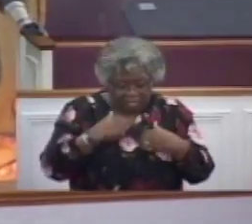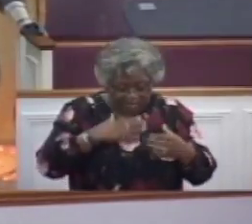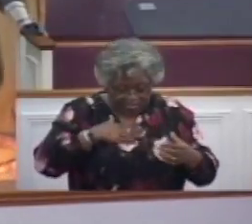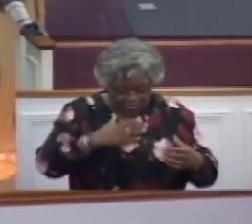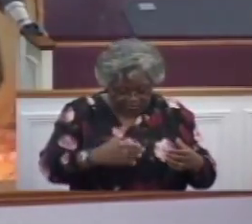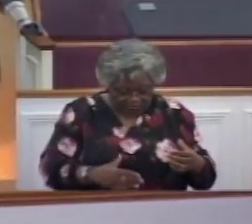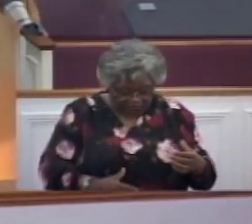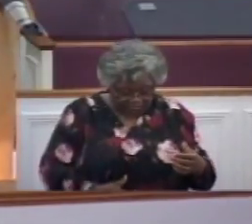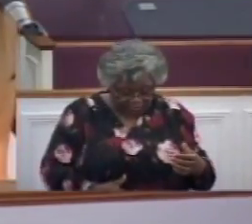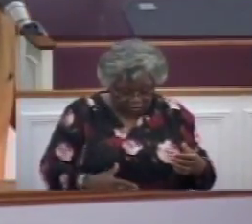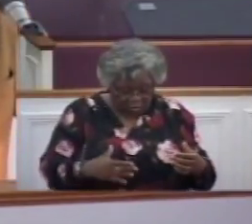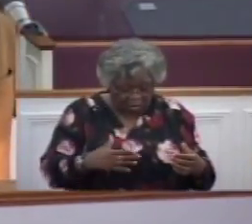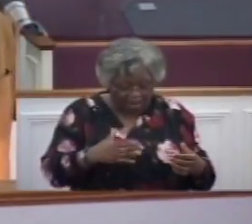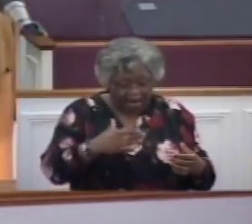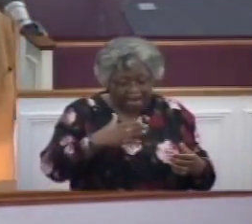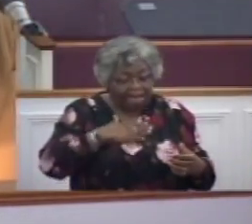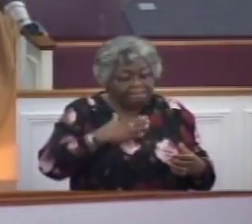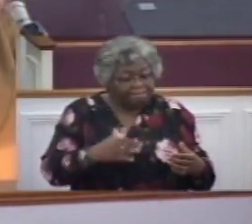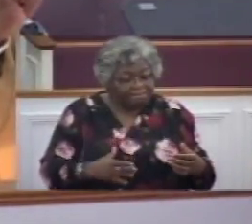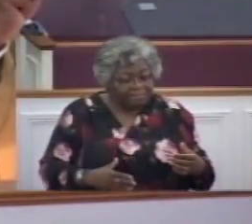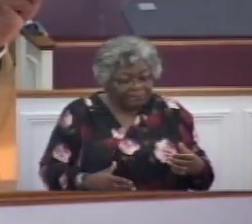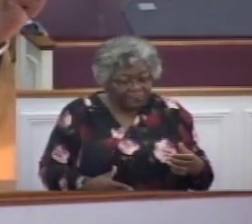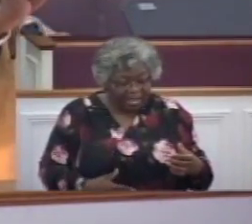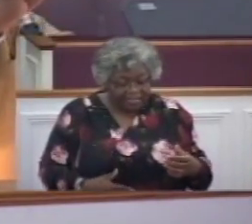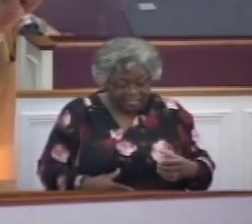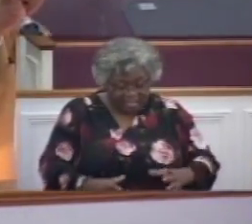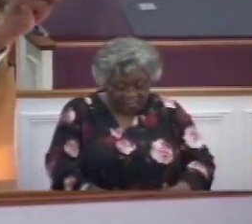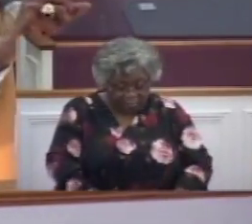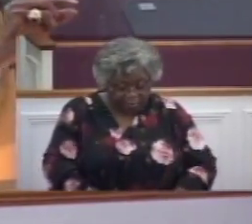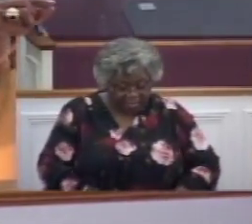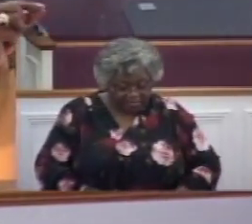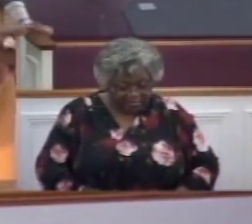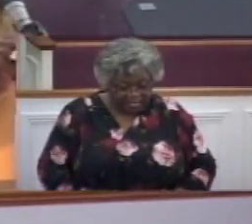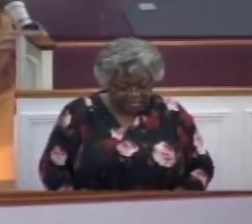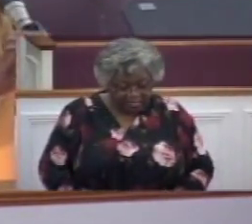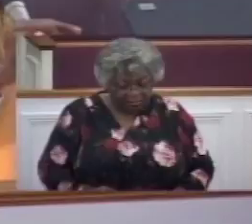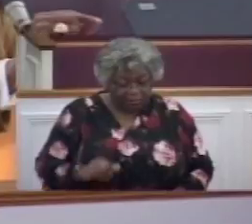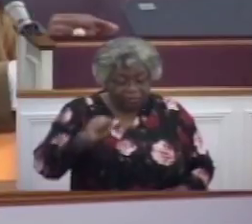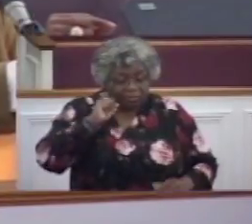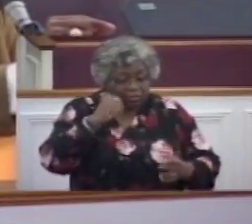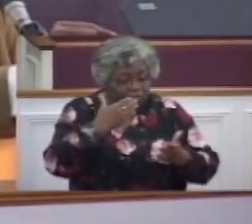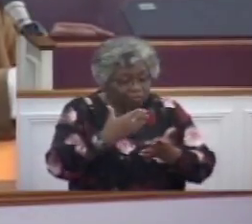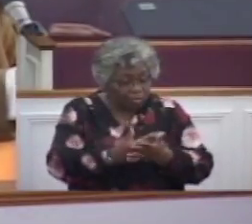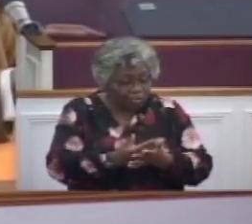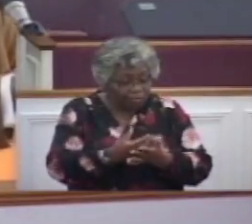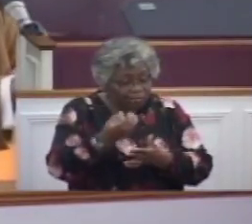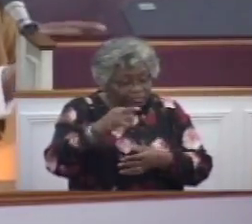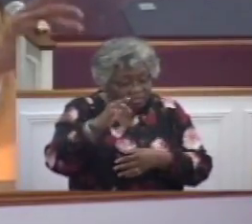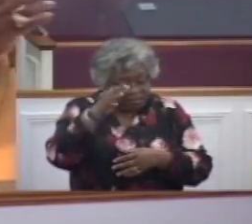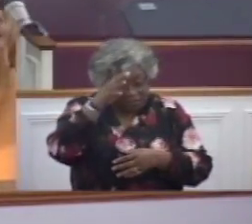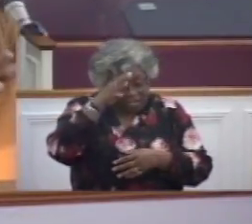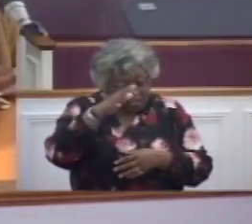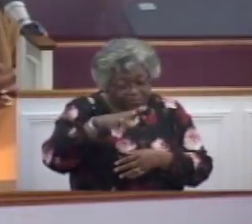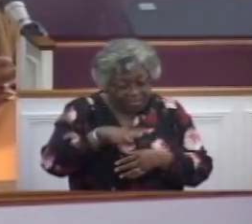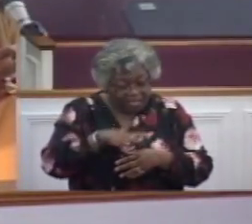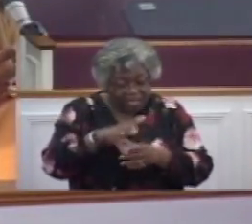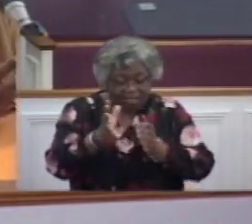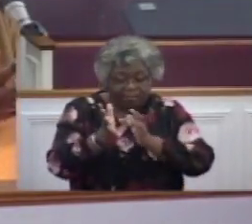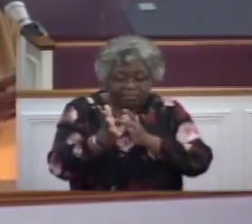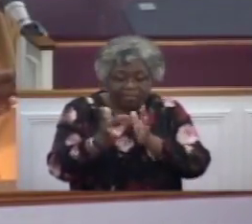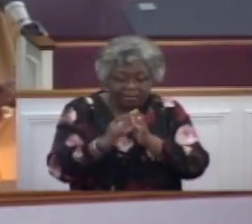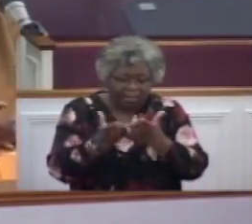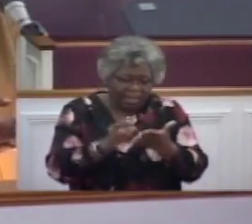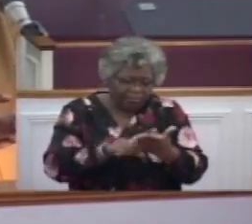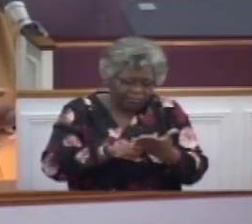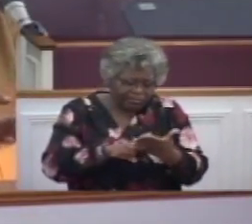physical bodies, and they impregnated the daughters of men. And the Bible